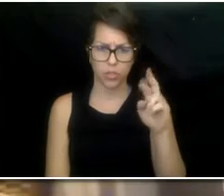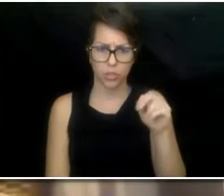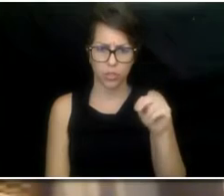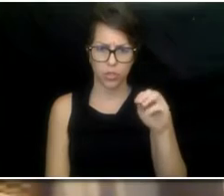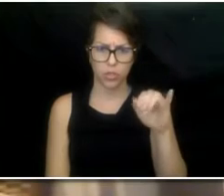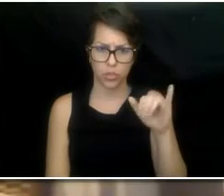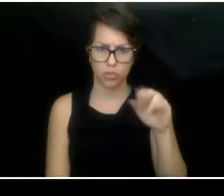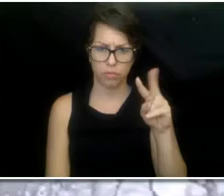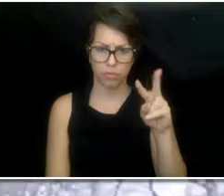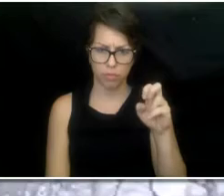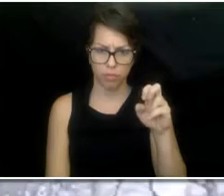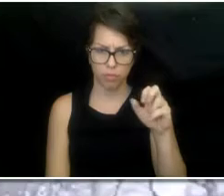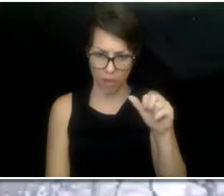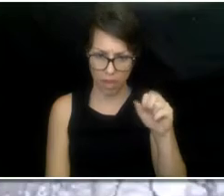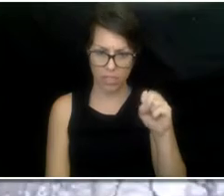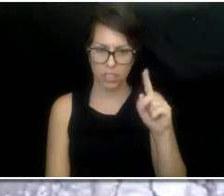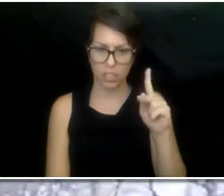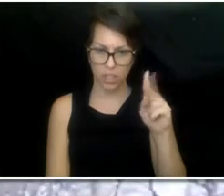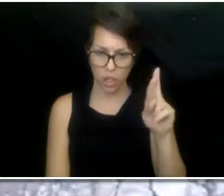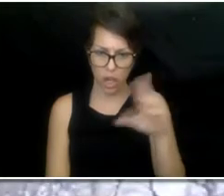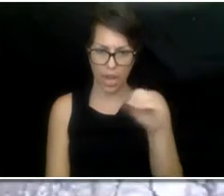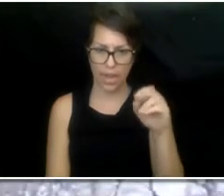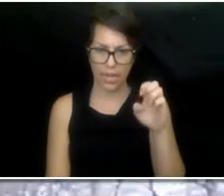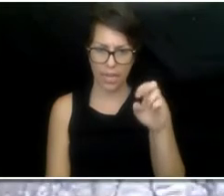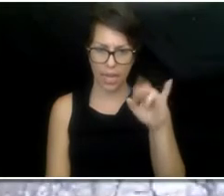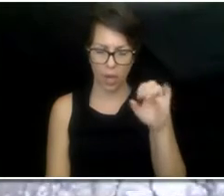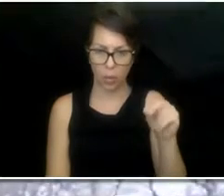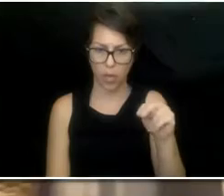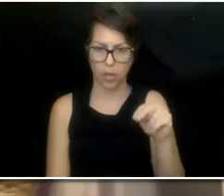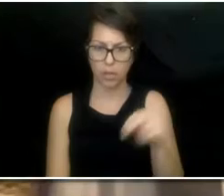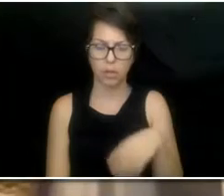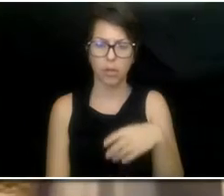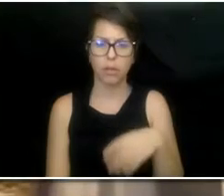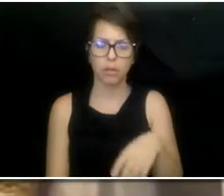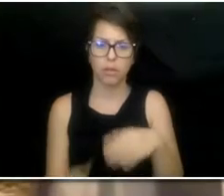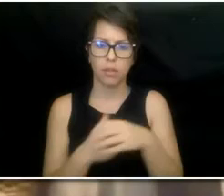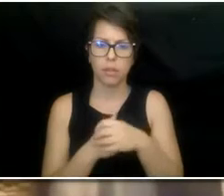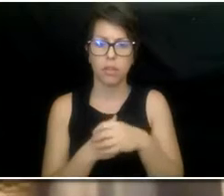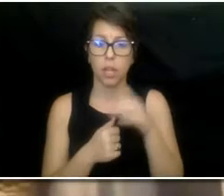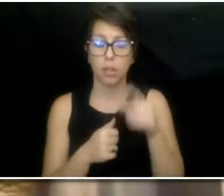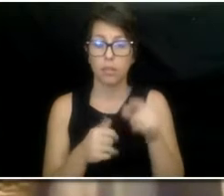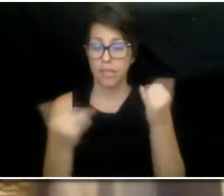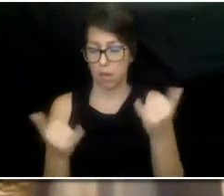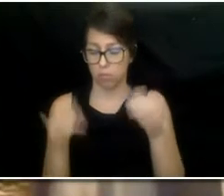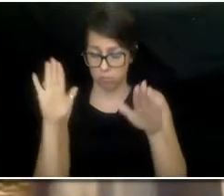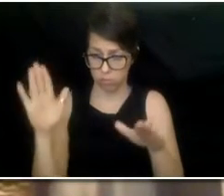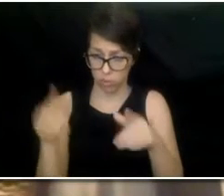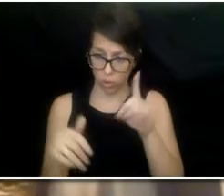Noel yes I do Deputy Commissioner Elizabeth